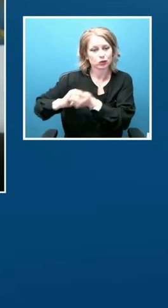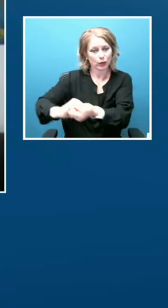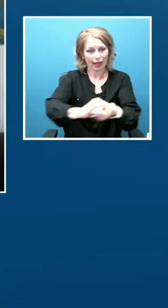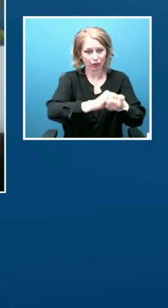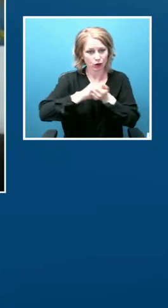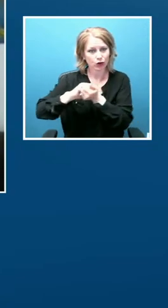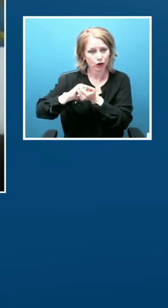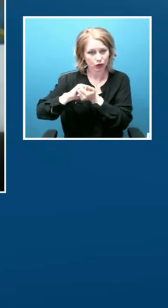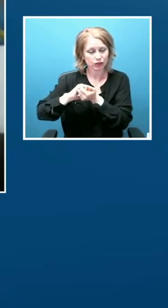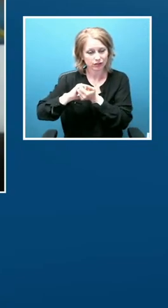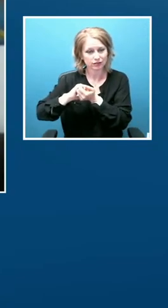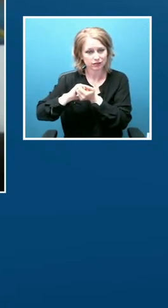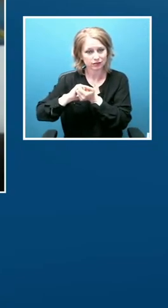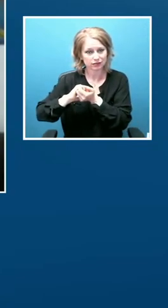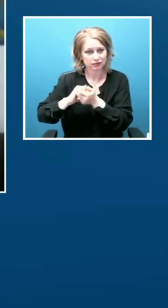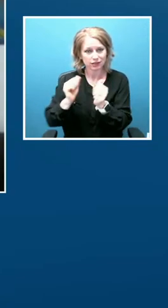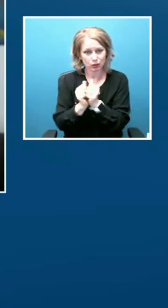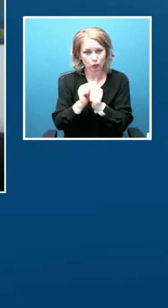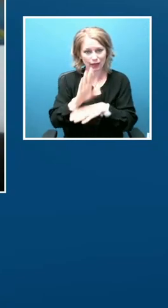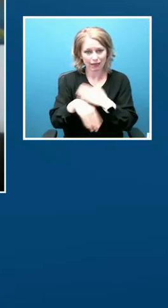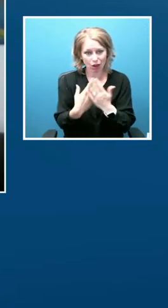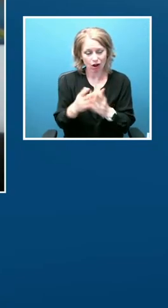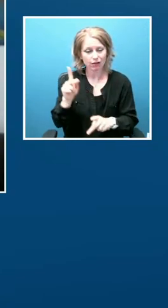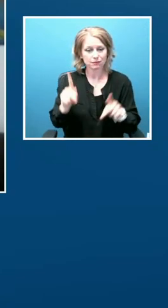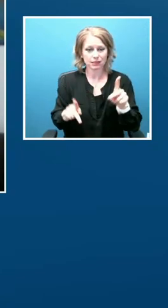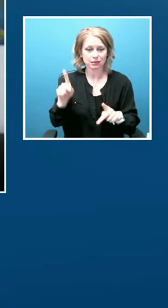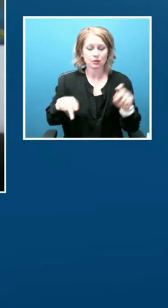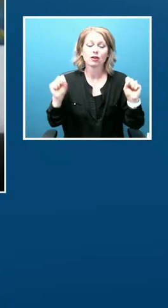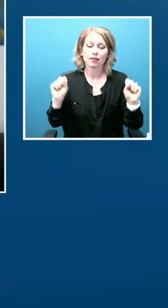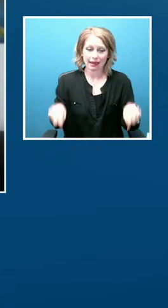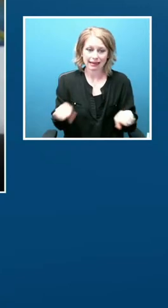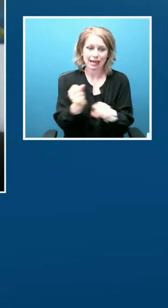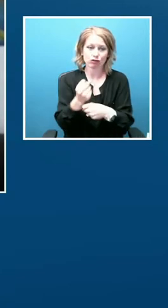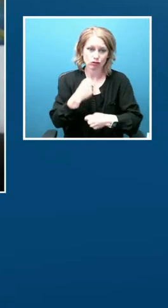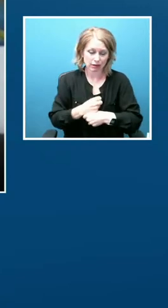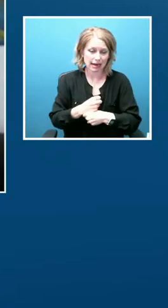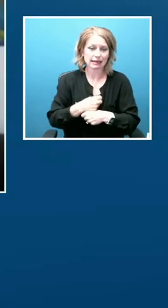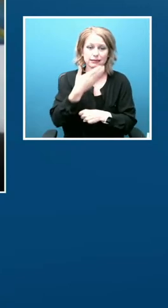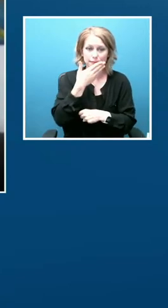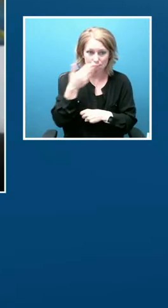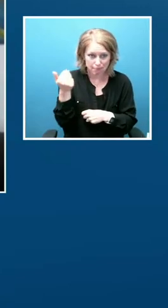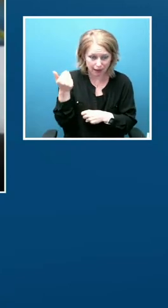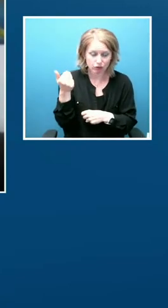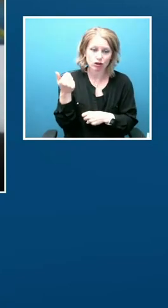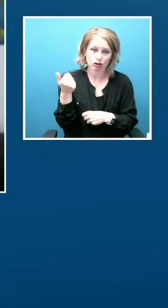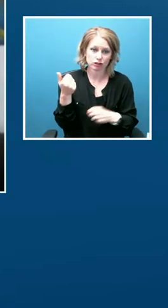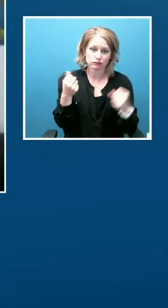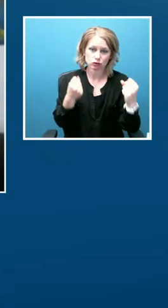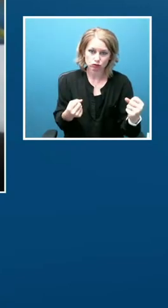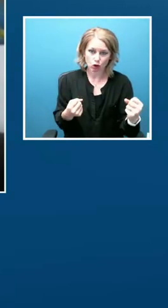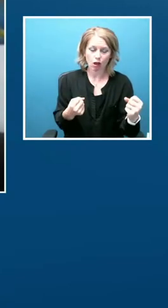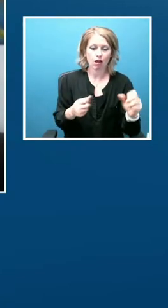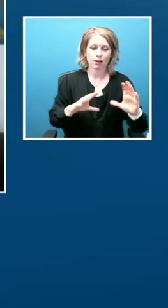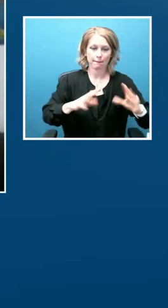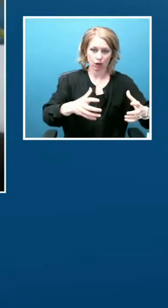to work together and create a better and stronger West Virginia Democratic Party. Thank you, Mr. Chair.